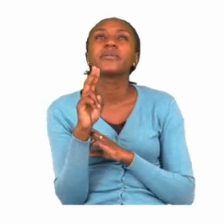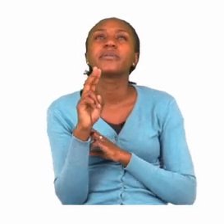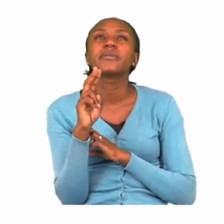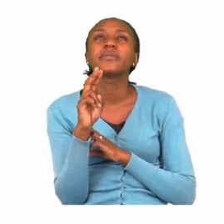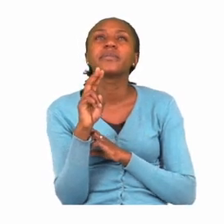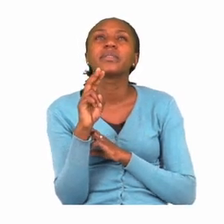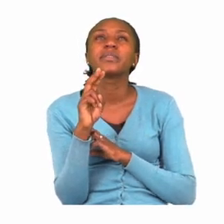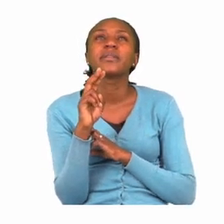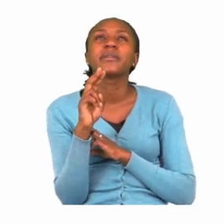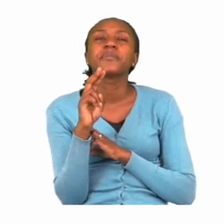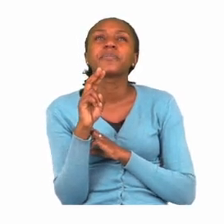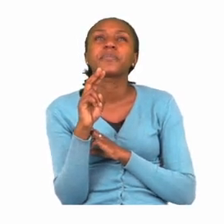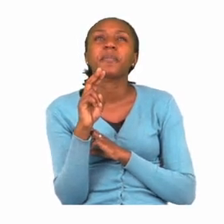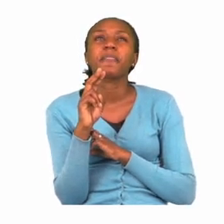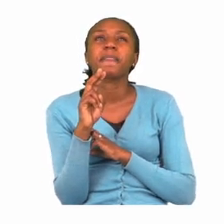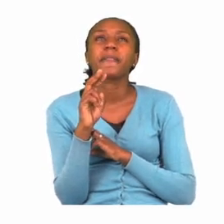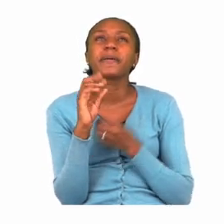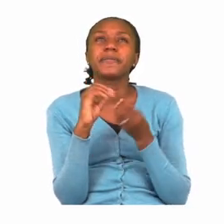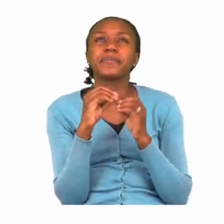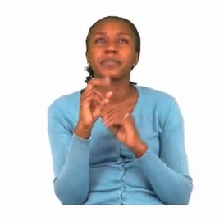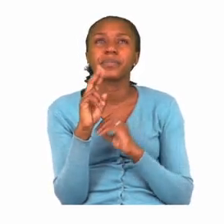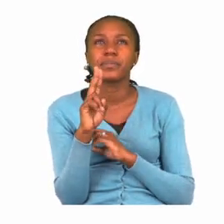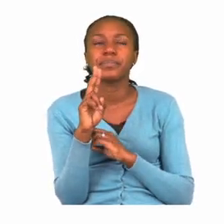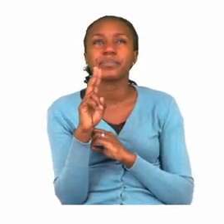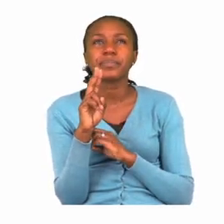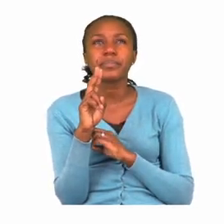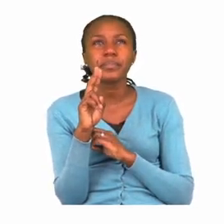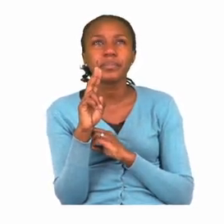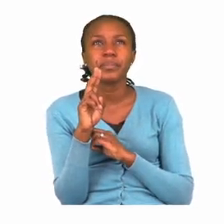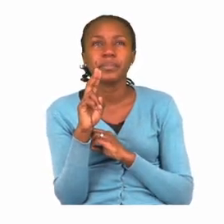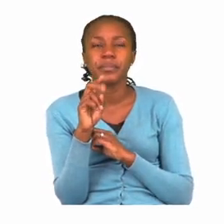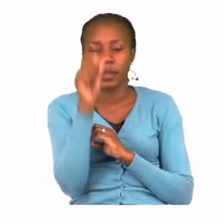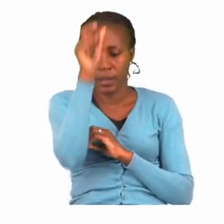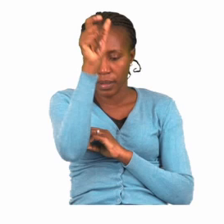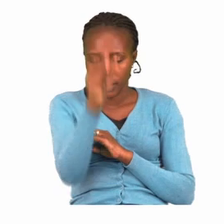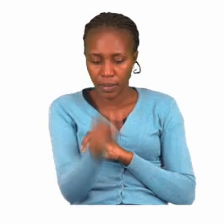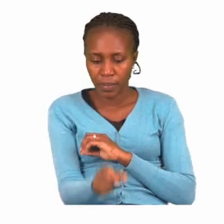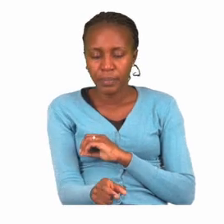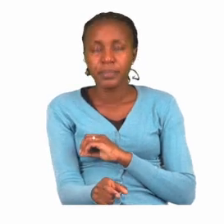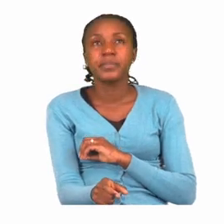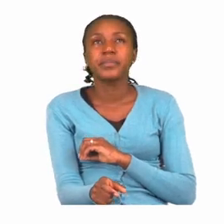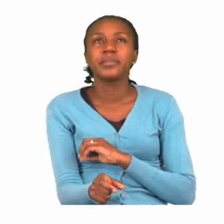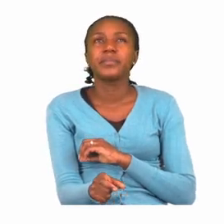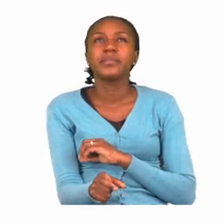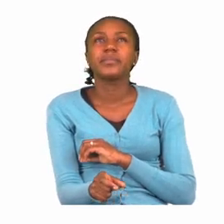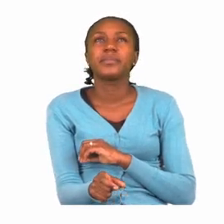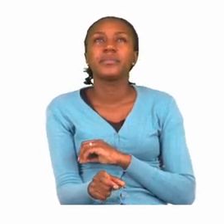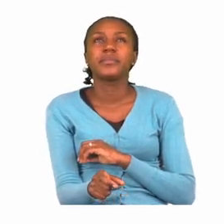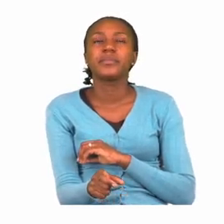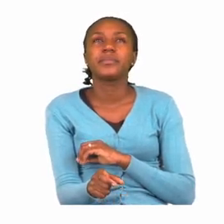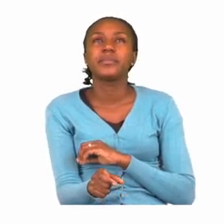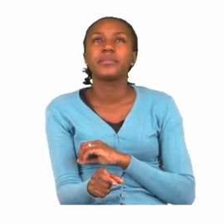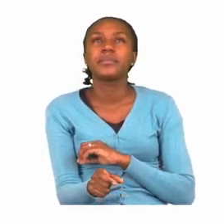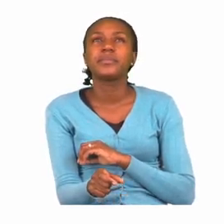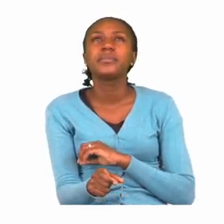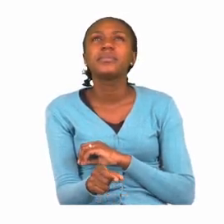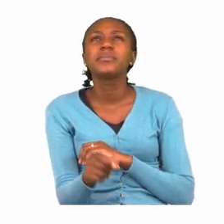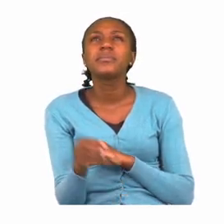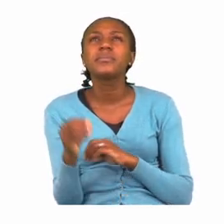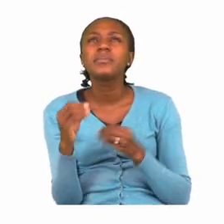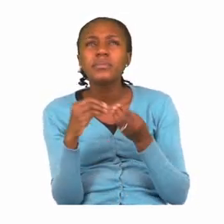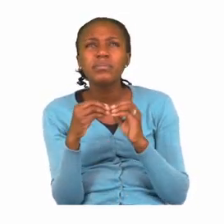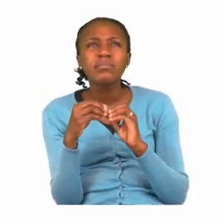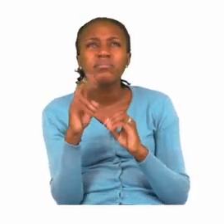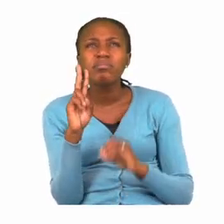Now can you see number 2 will now go down. Now can you find the animal